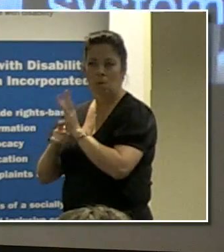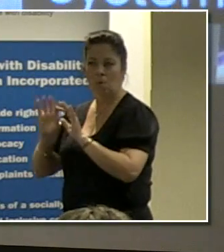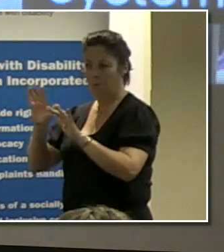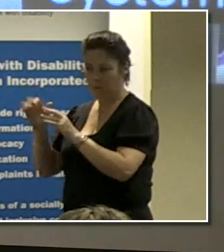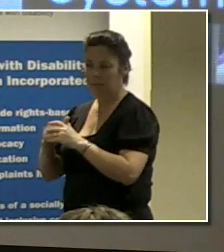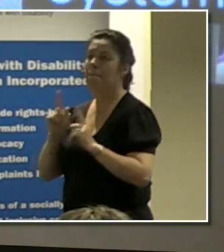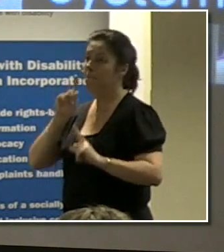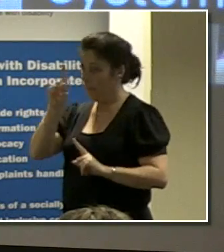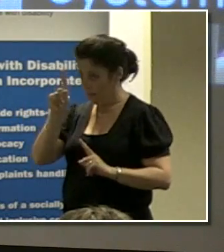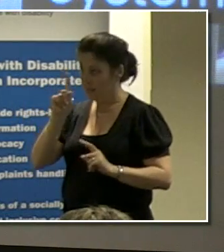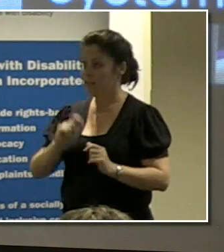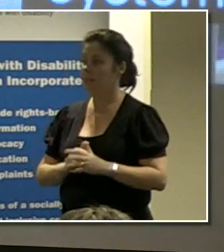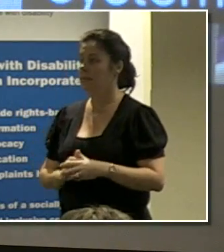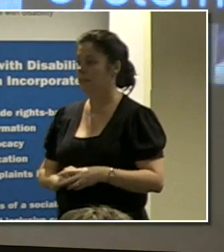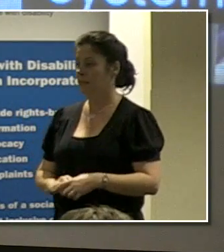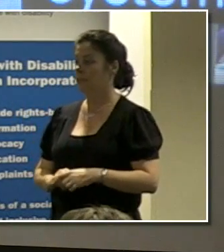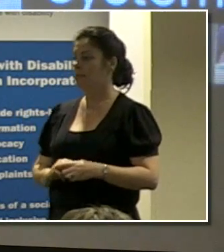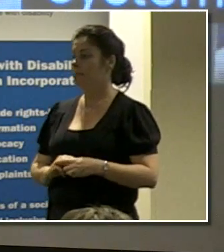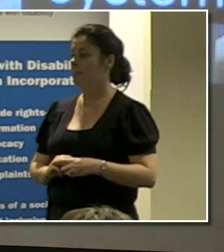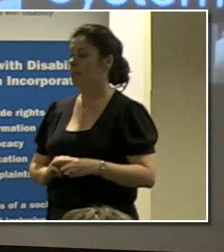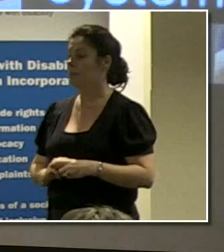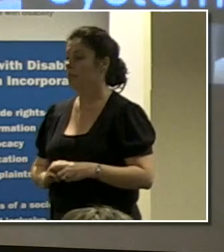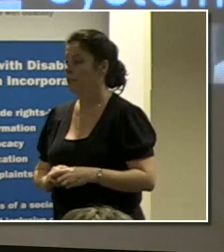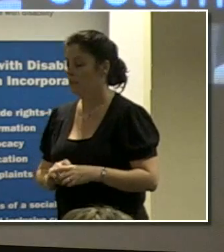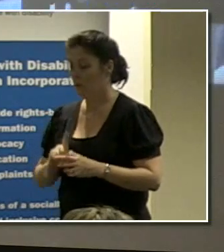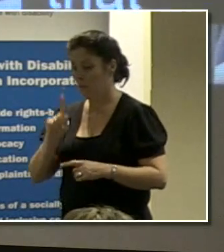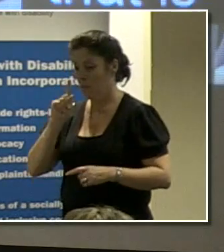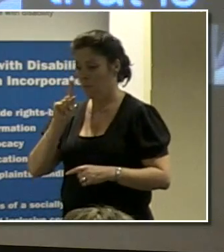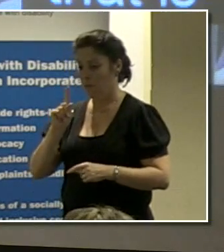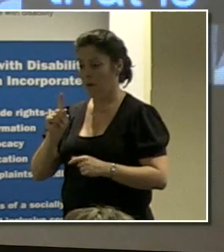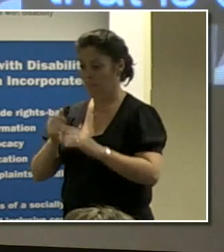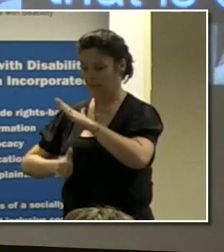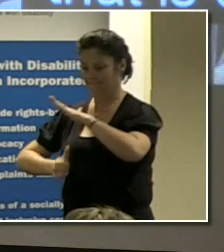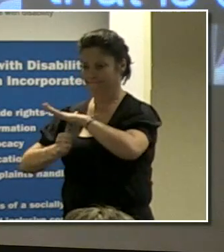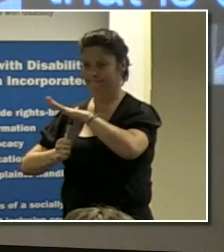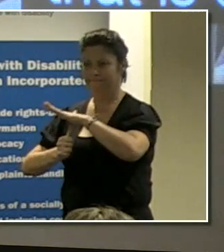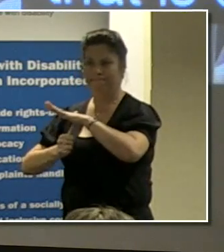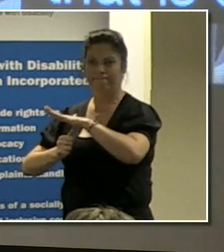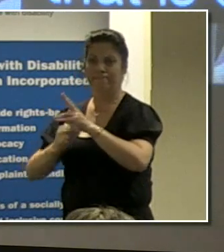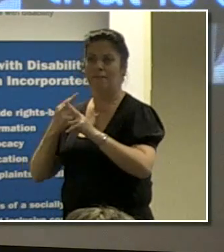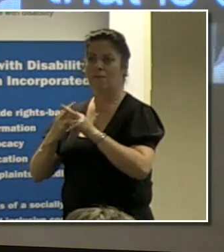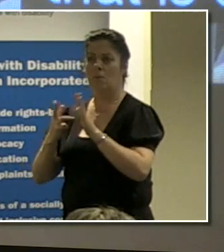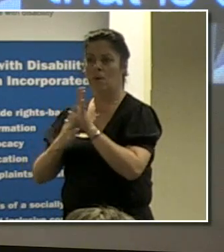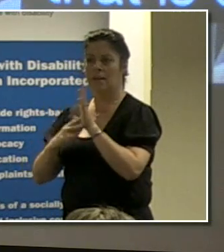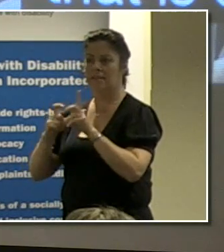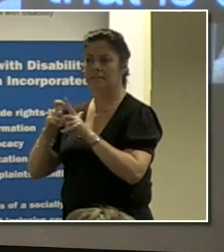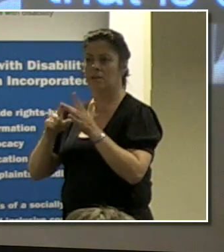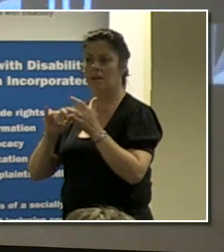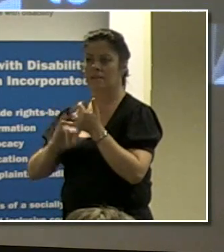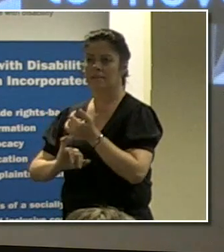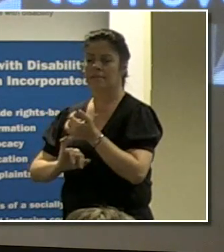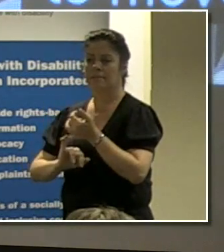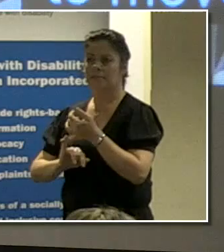of the things that is central to the NDIS is to move away from